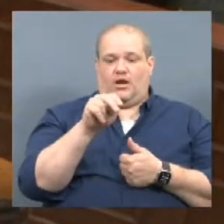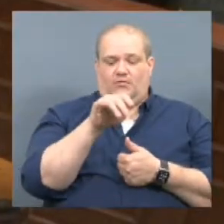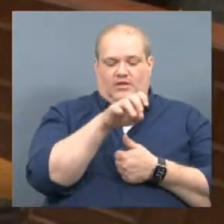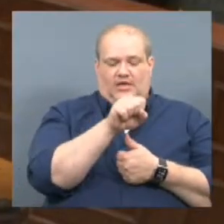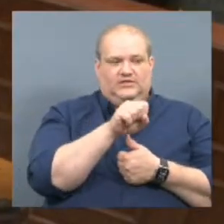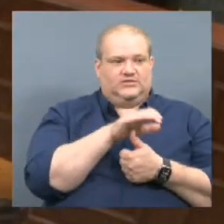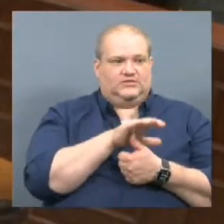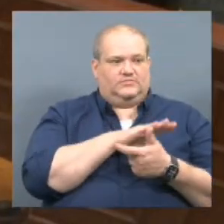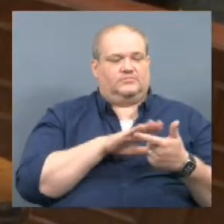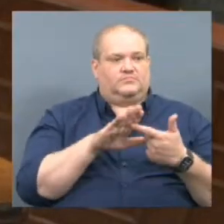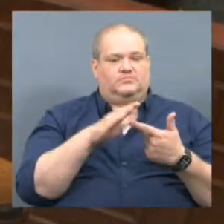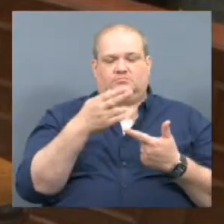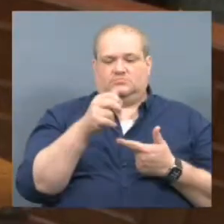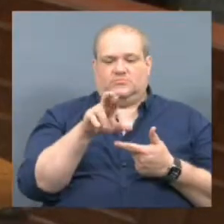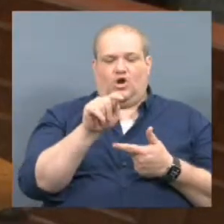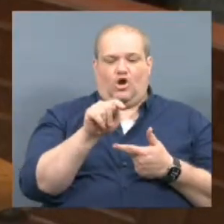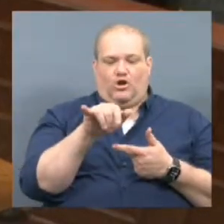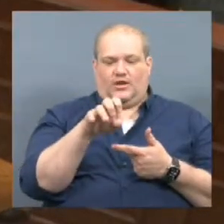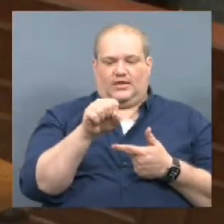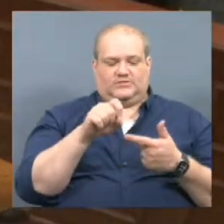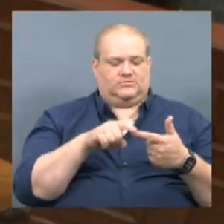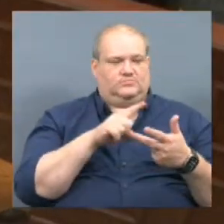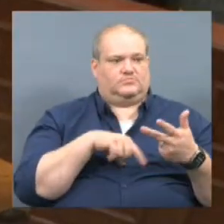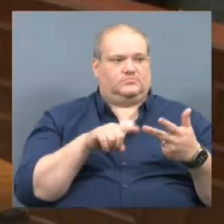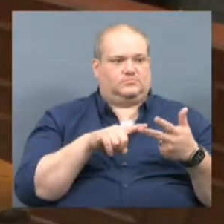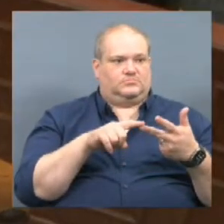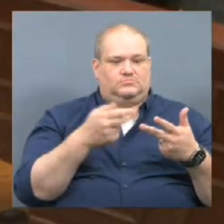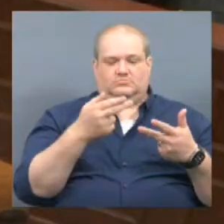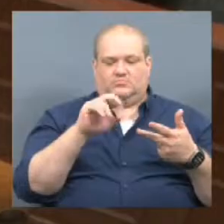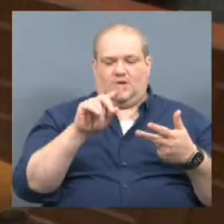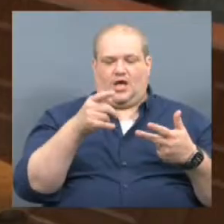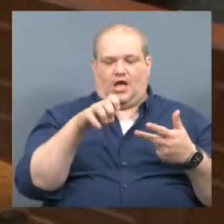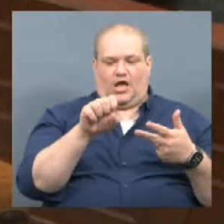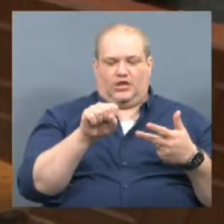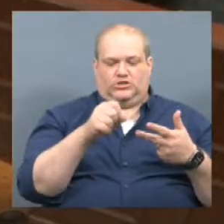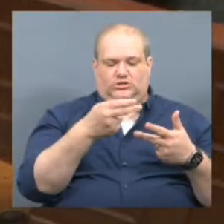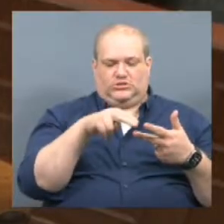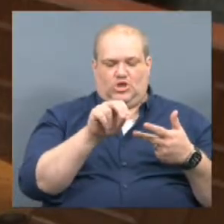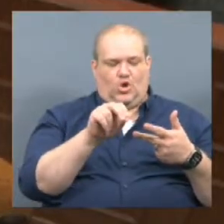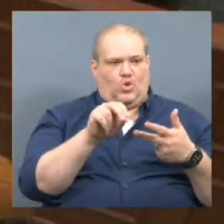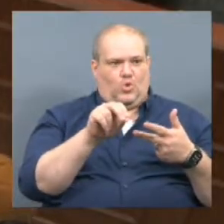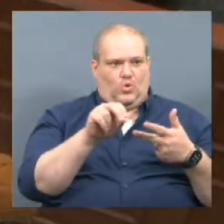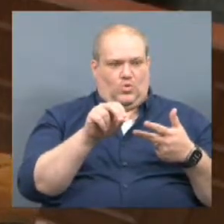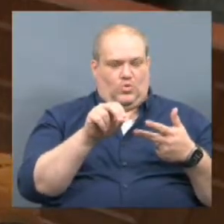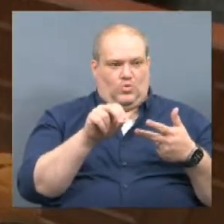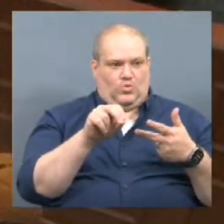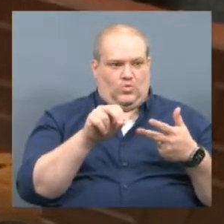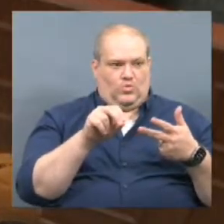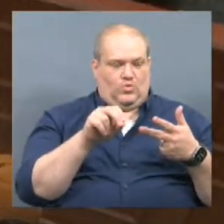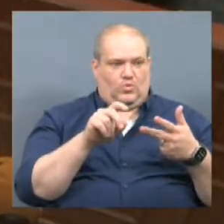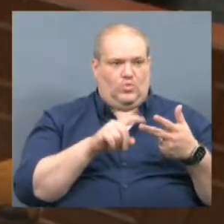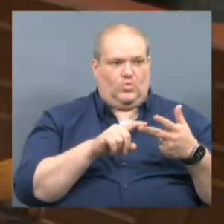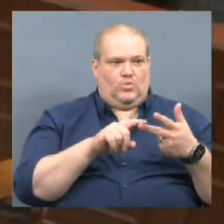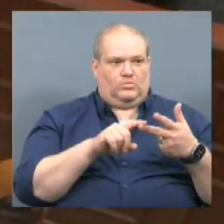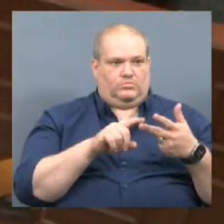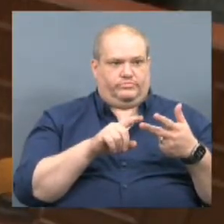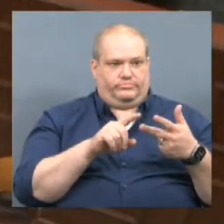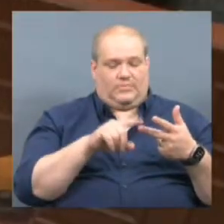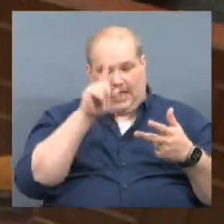Yes. Hart, Yes. Hodges, No, I believe Commissioner Russell said what I